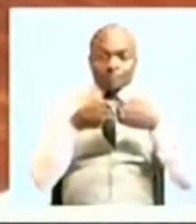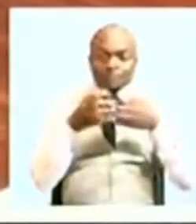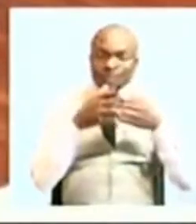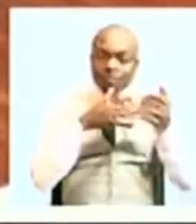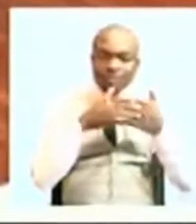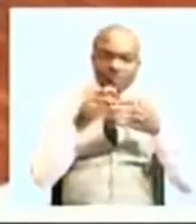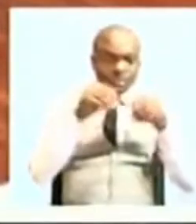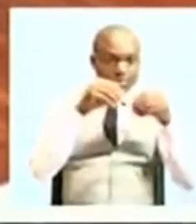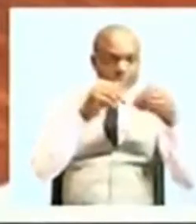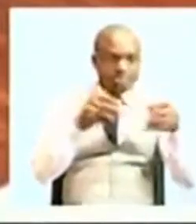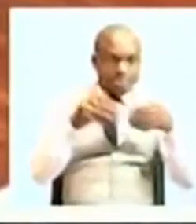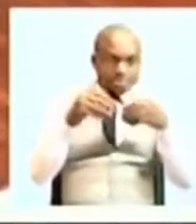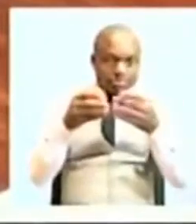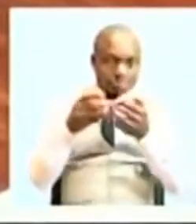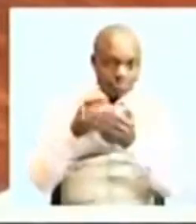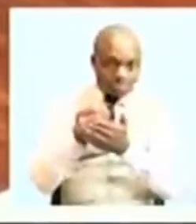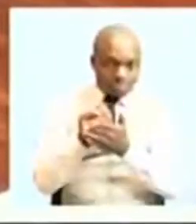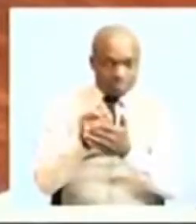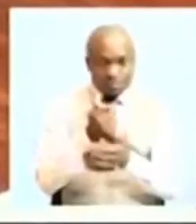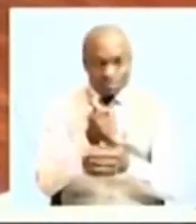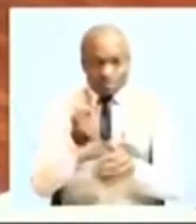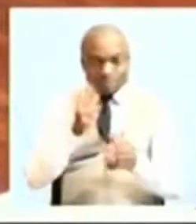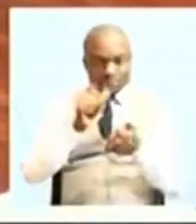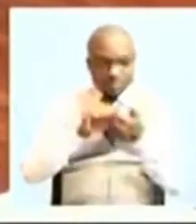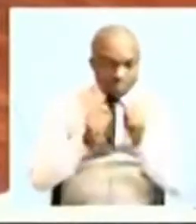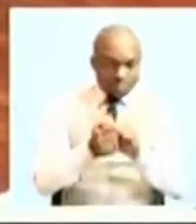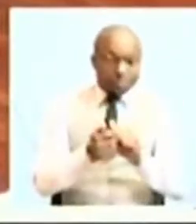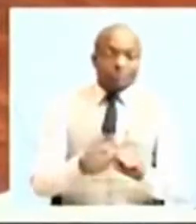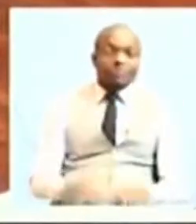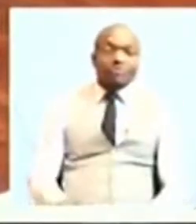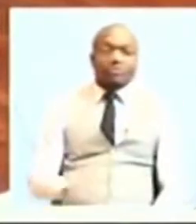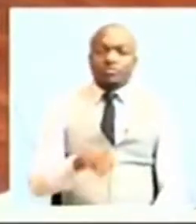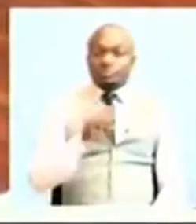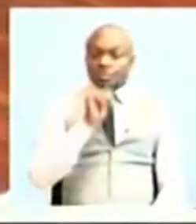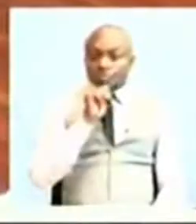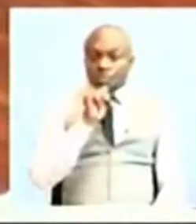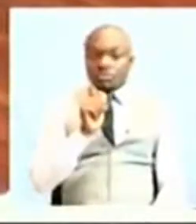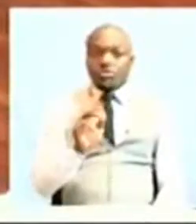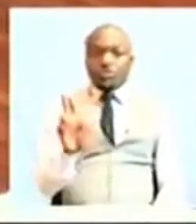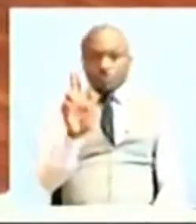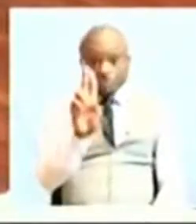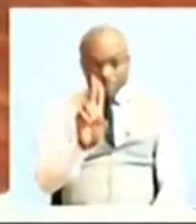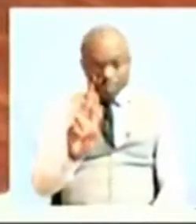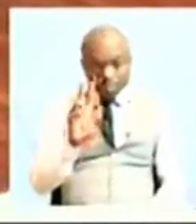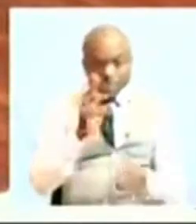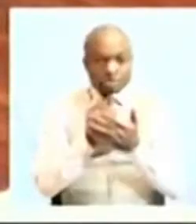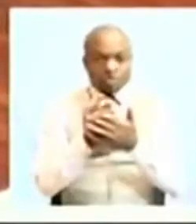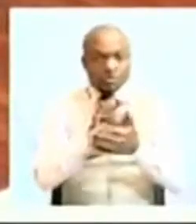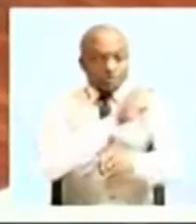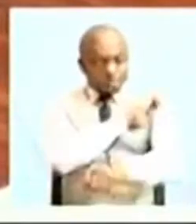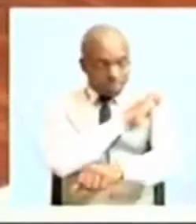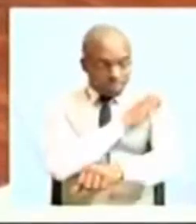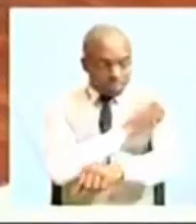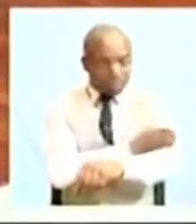funds. The next query, Chair, relates to unspent funds empowerment